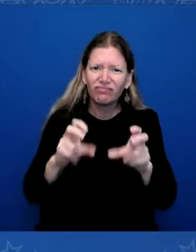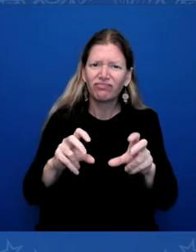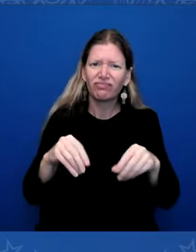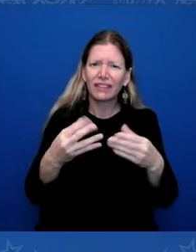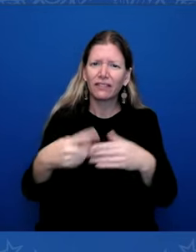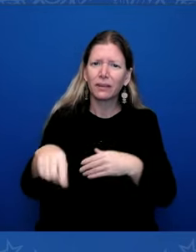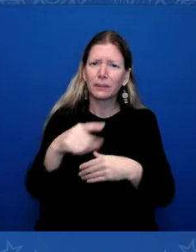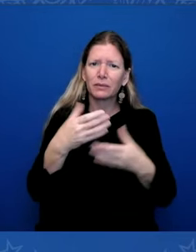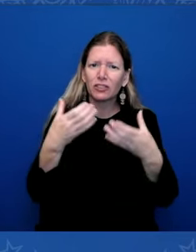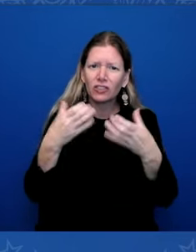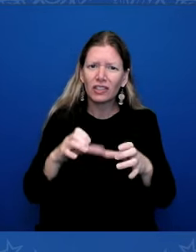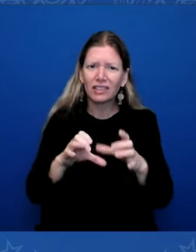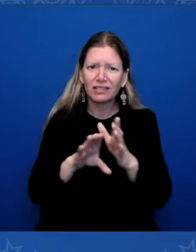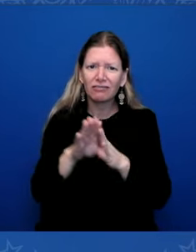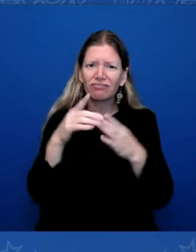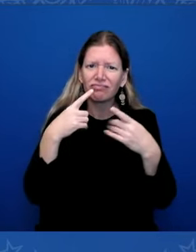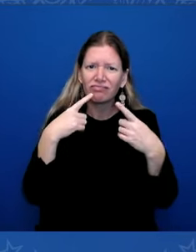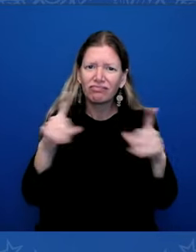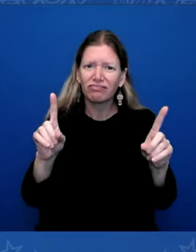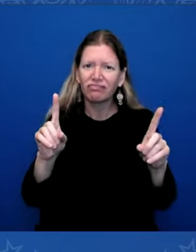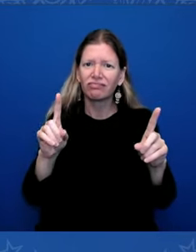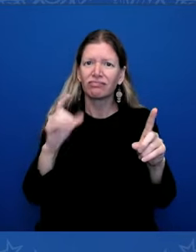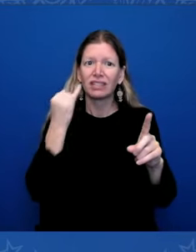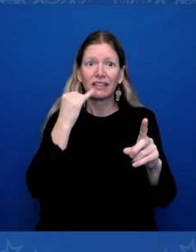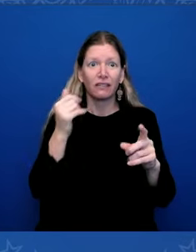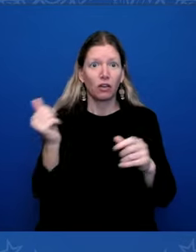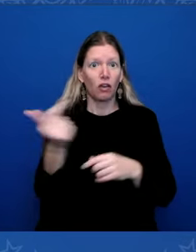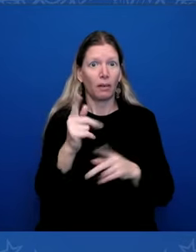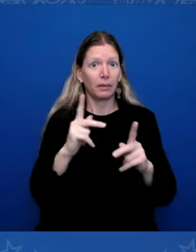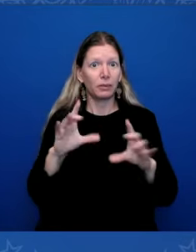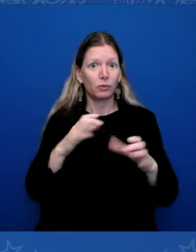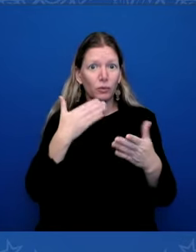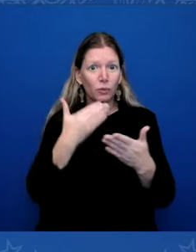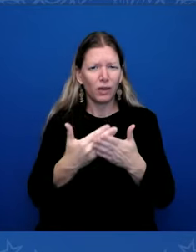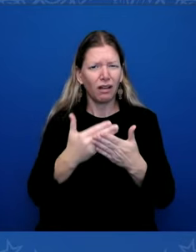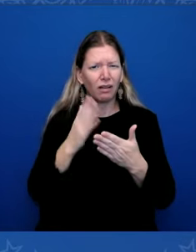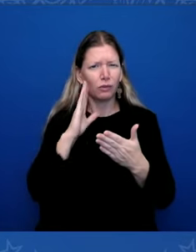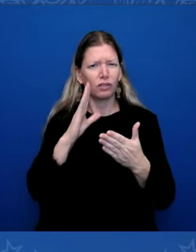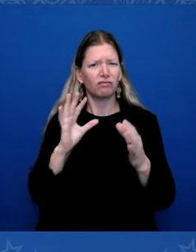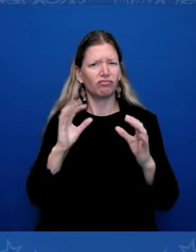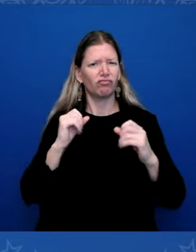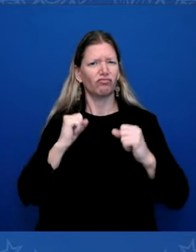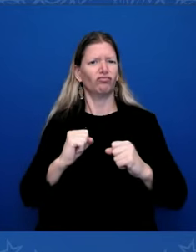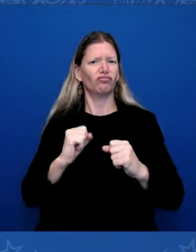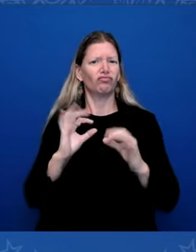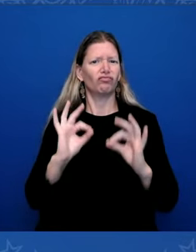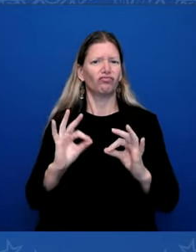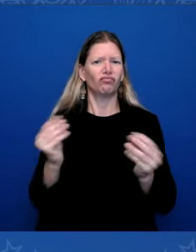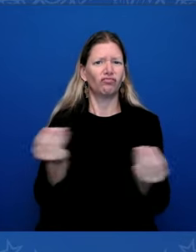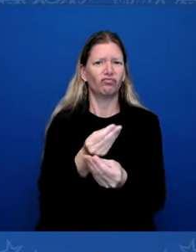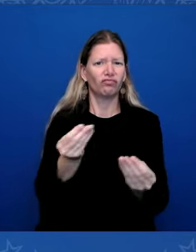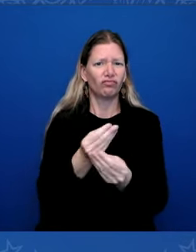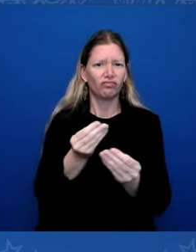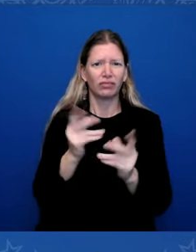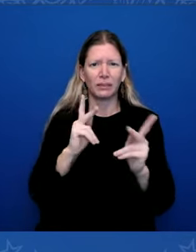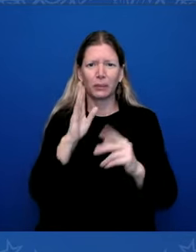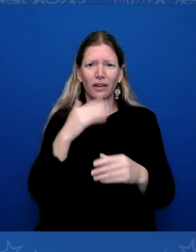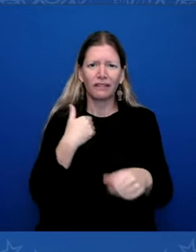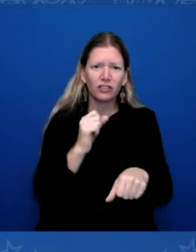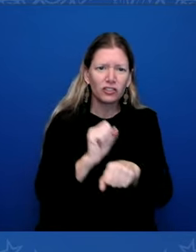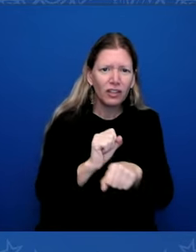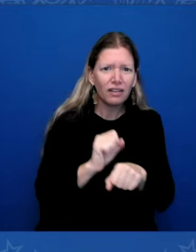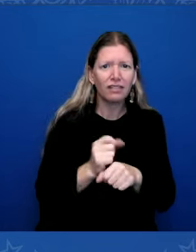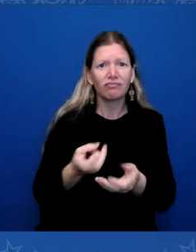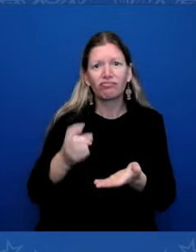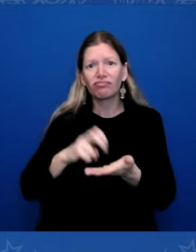and thought they could put three squares on the table for their family no matter where they live, the whole world would be better off. Would be a lot better.